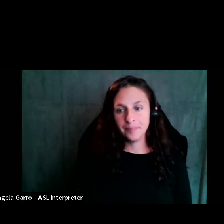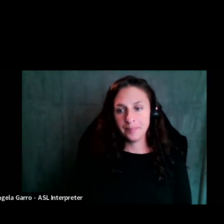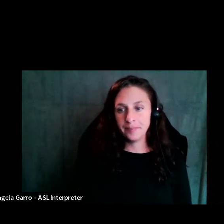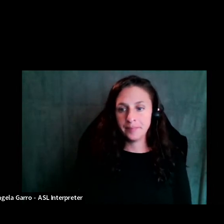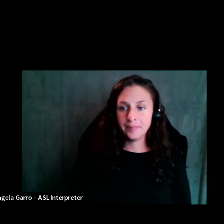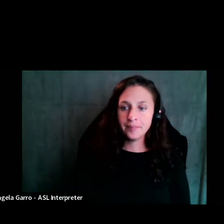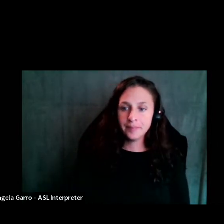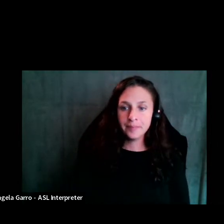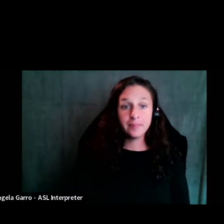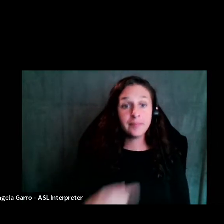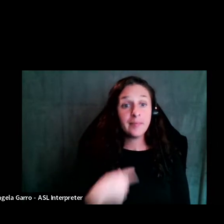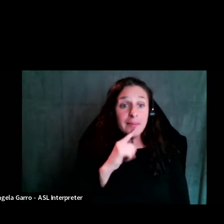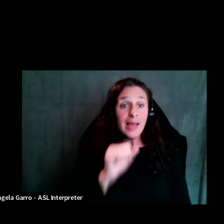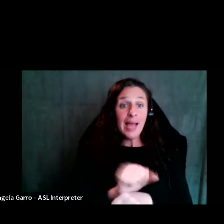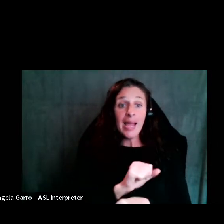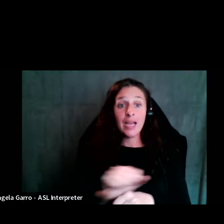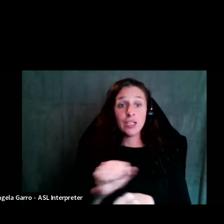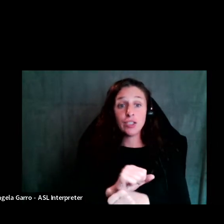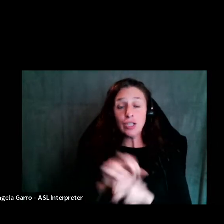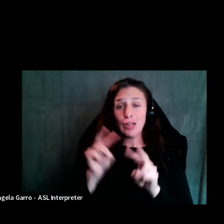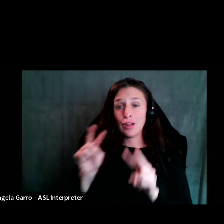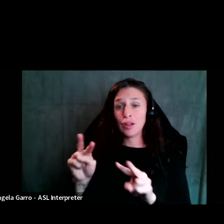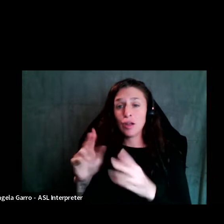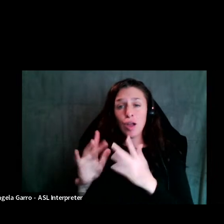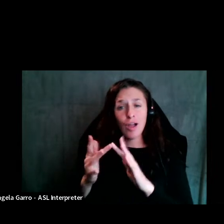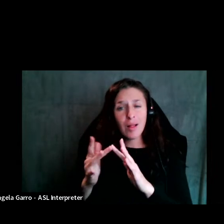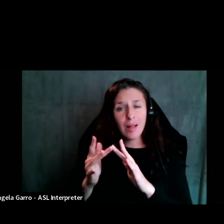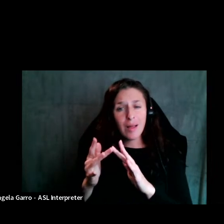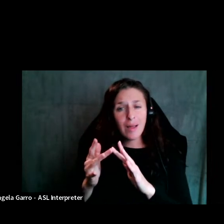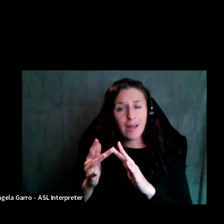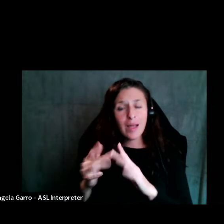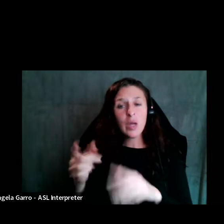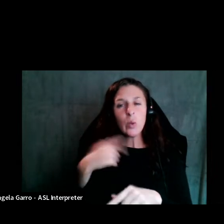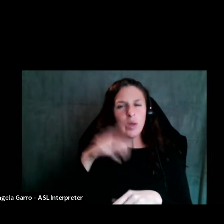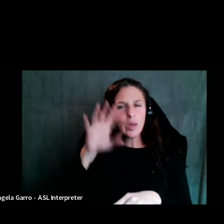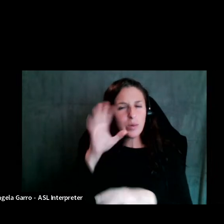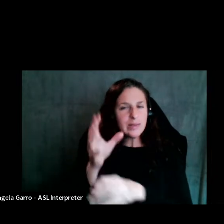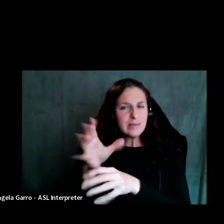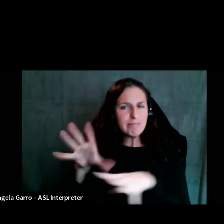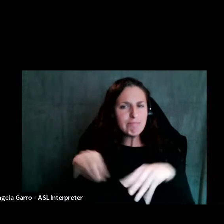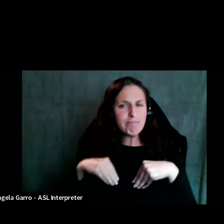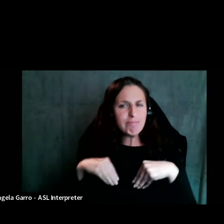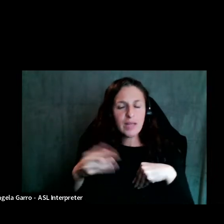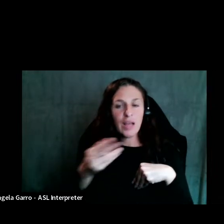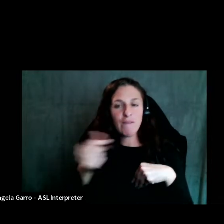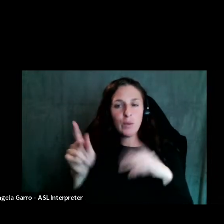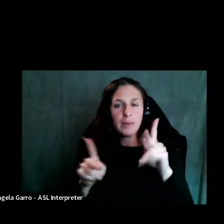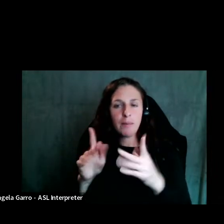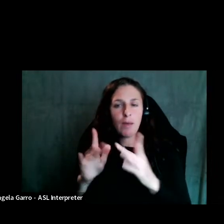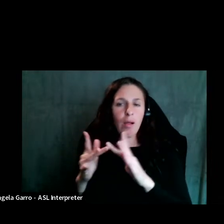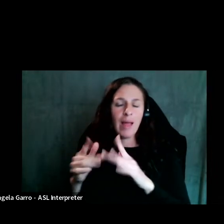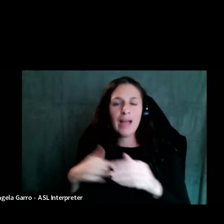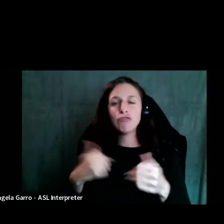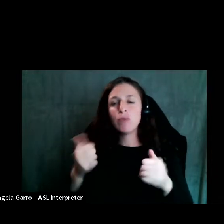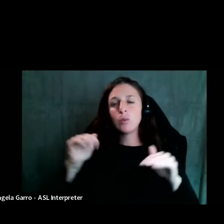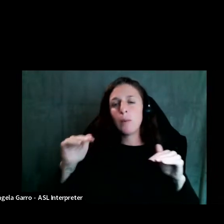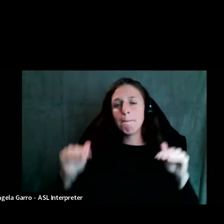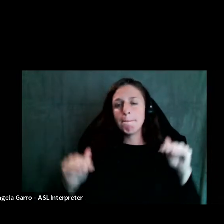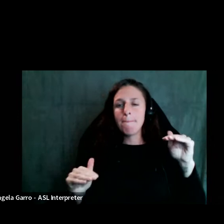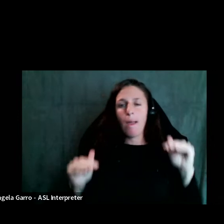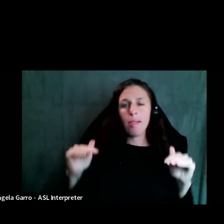I'm actually looking at online. We're going to take a few online as well. I'm going to try to balance it a little bit.